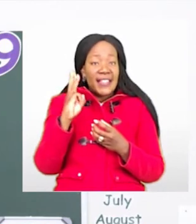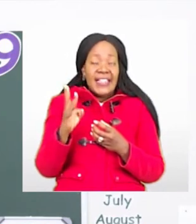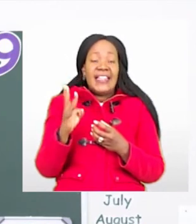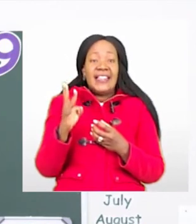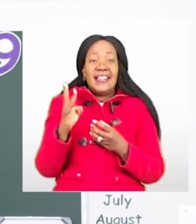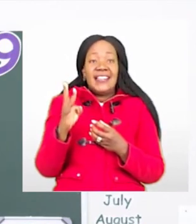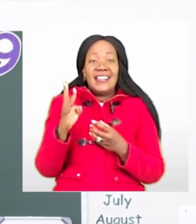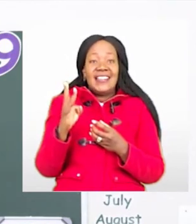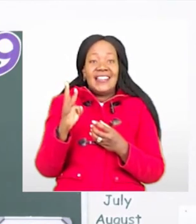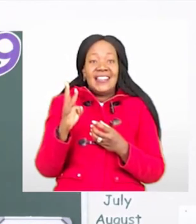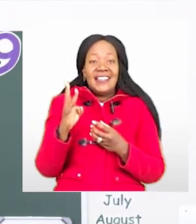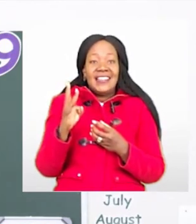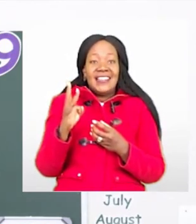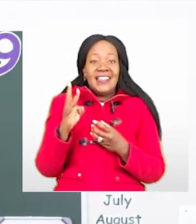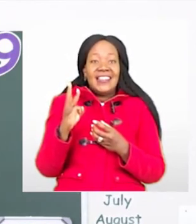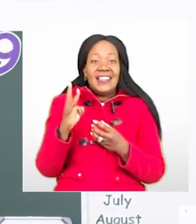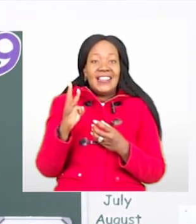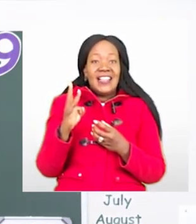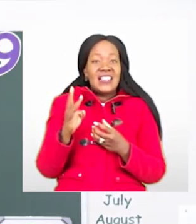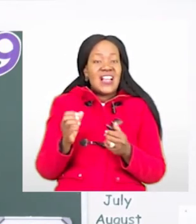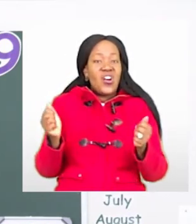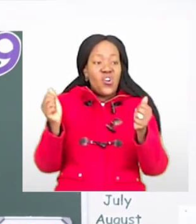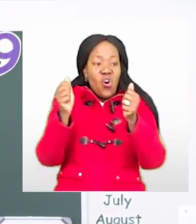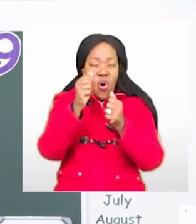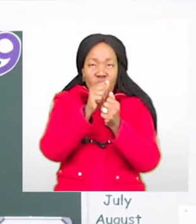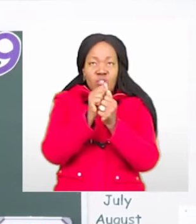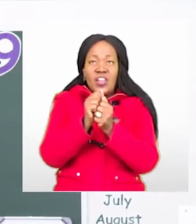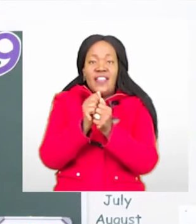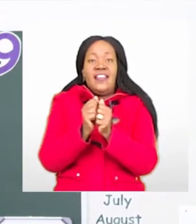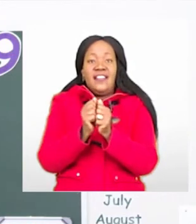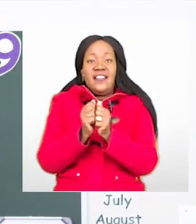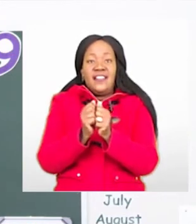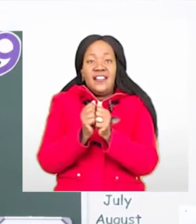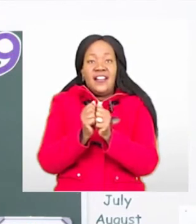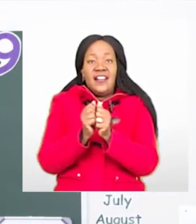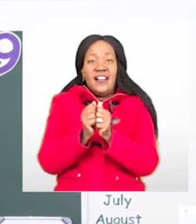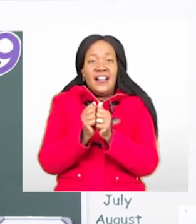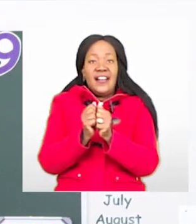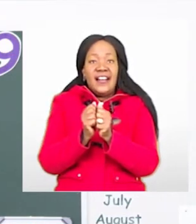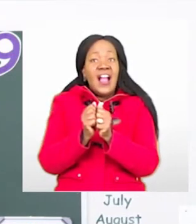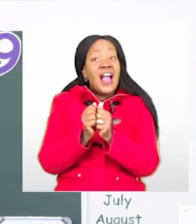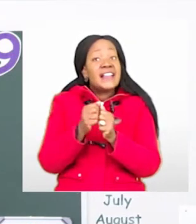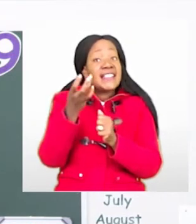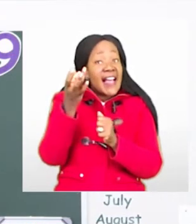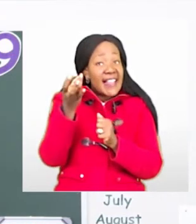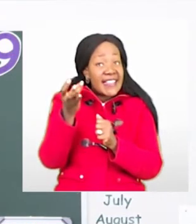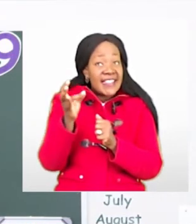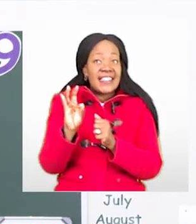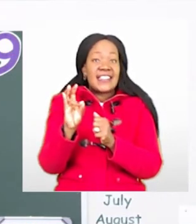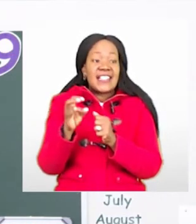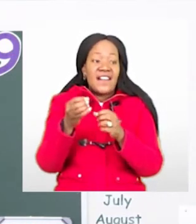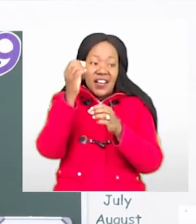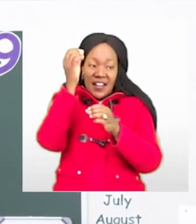3. So all together, Mother Goose has laid 7